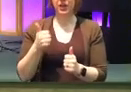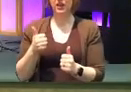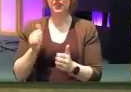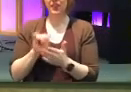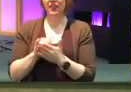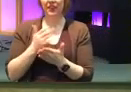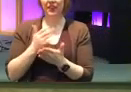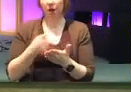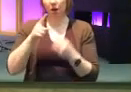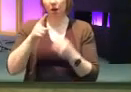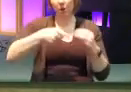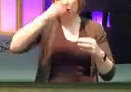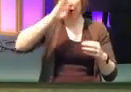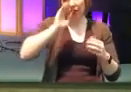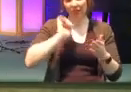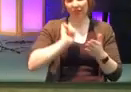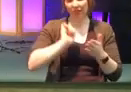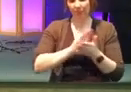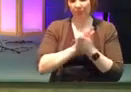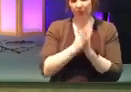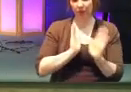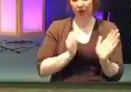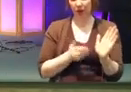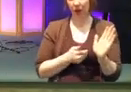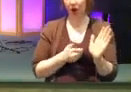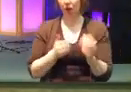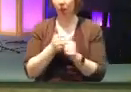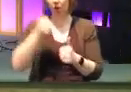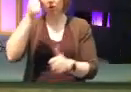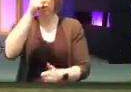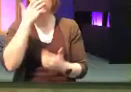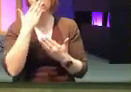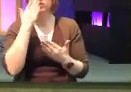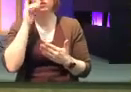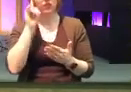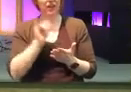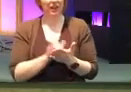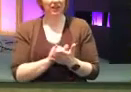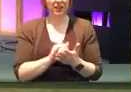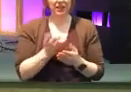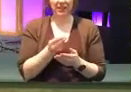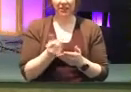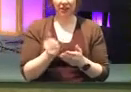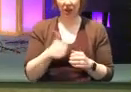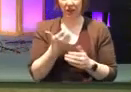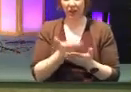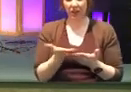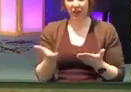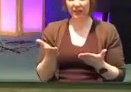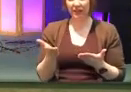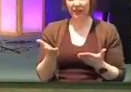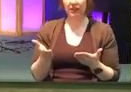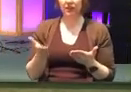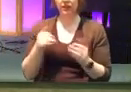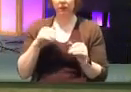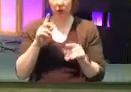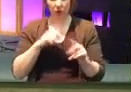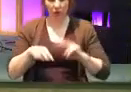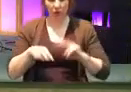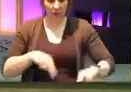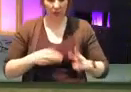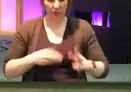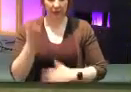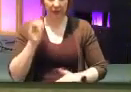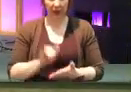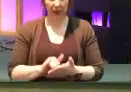to God. That becomes our priorities as well. So thank you for that. Several other things that are in your bulletin, just take a look through that.